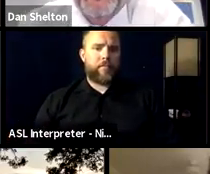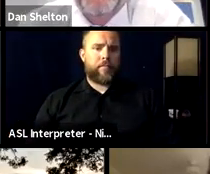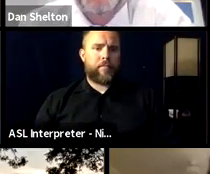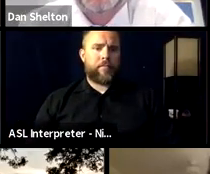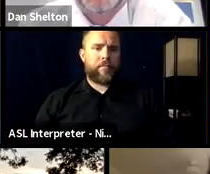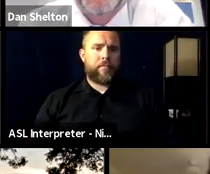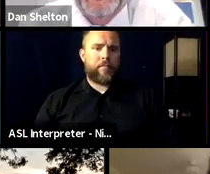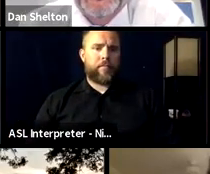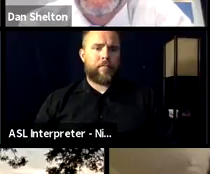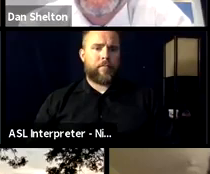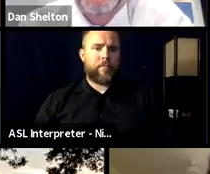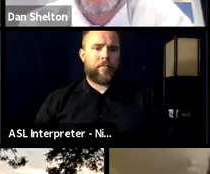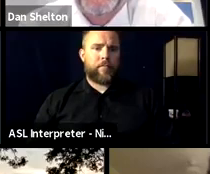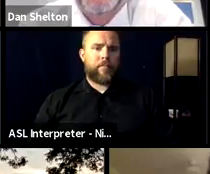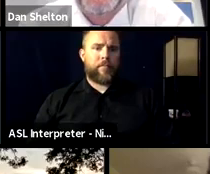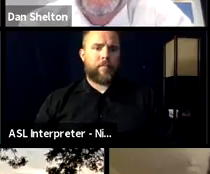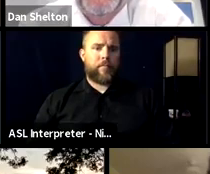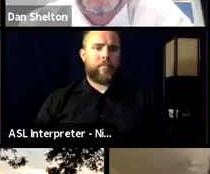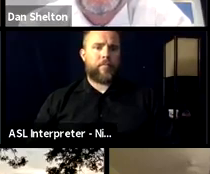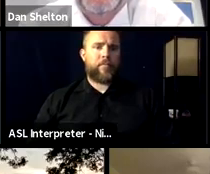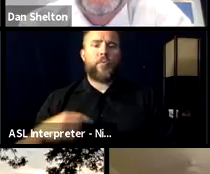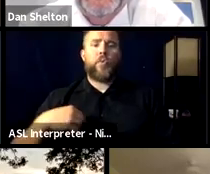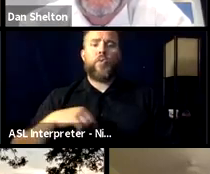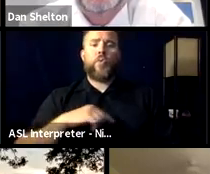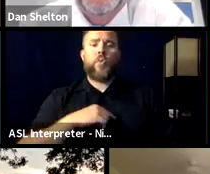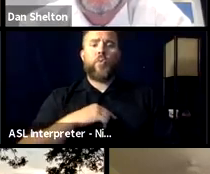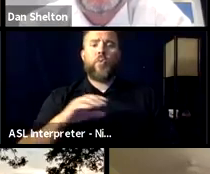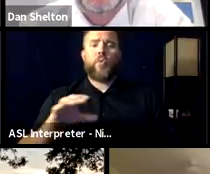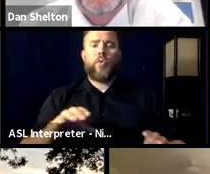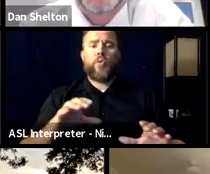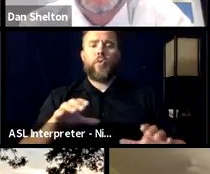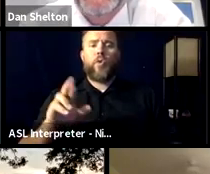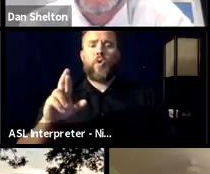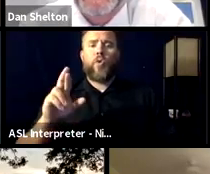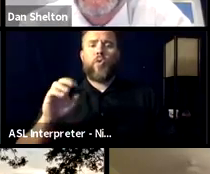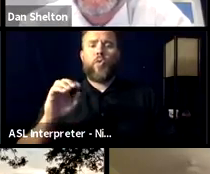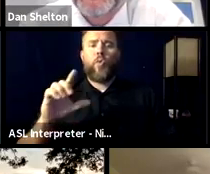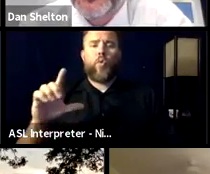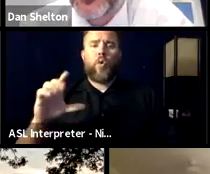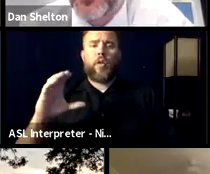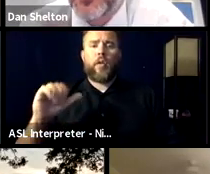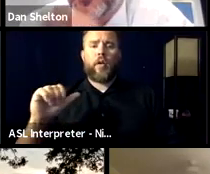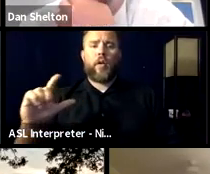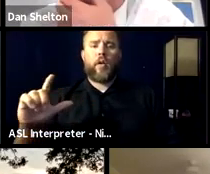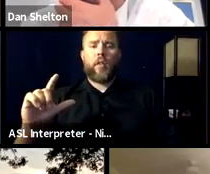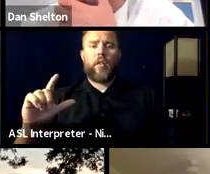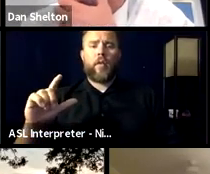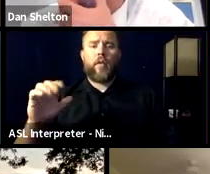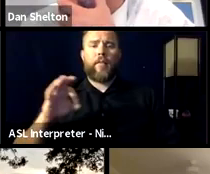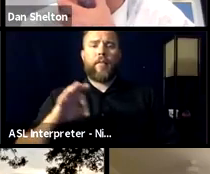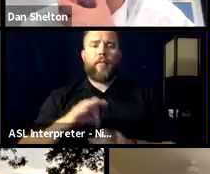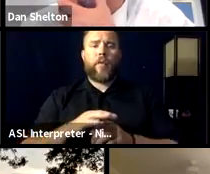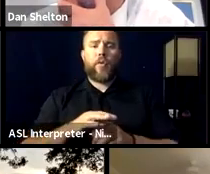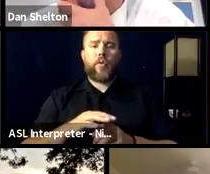And we will do a roll call vote. If there's any discussion first.